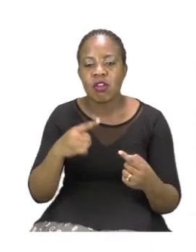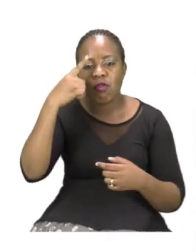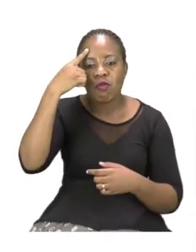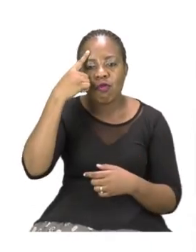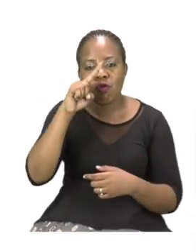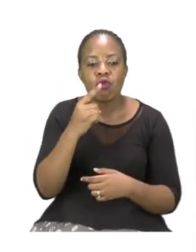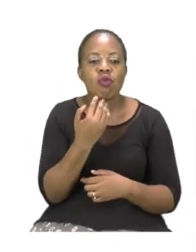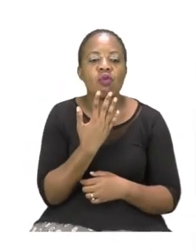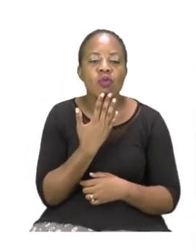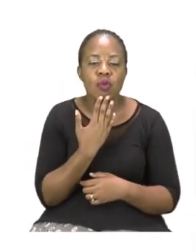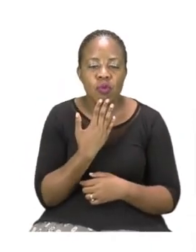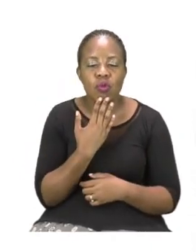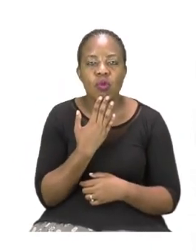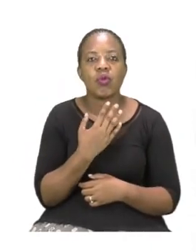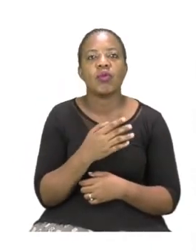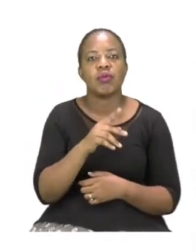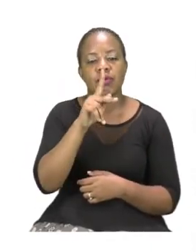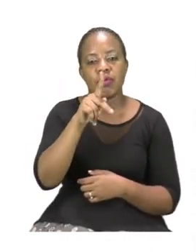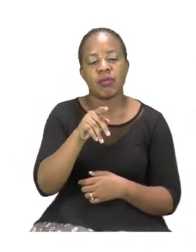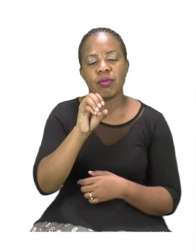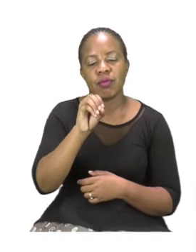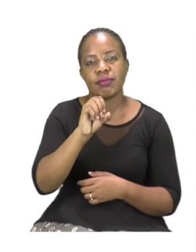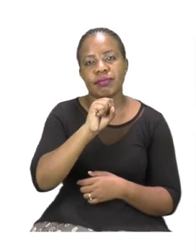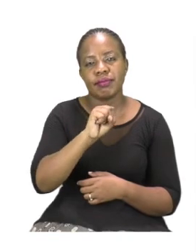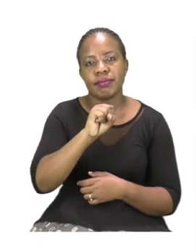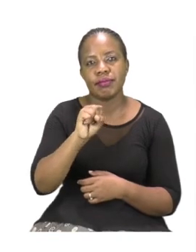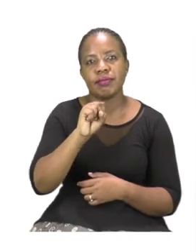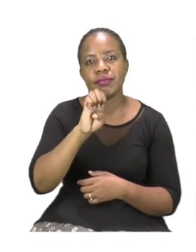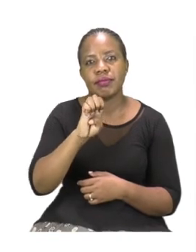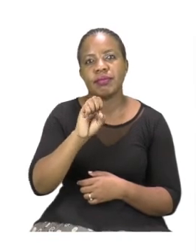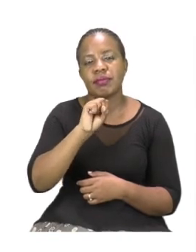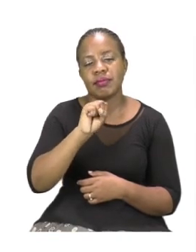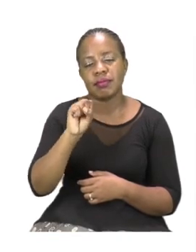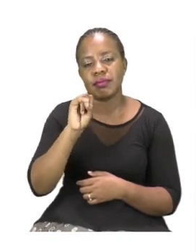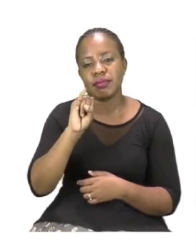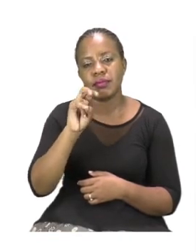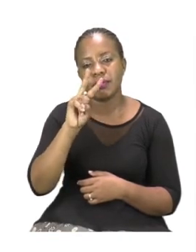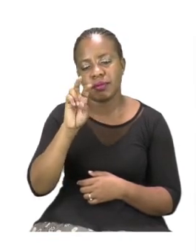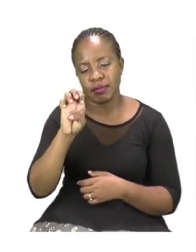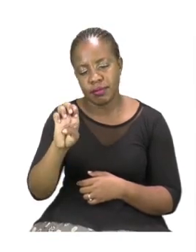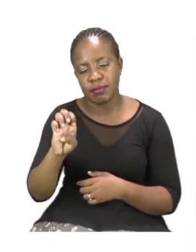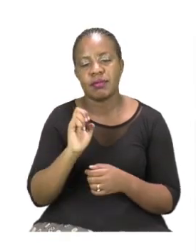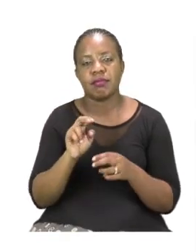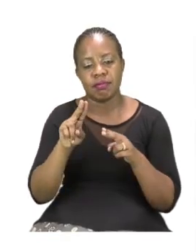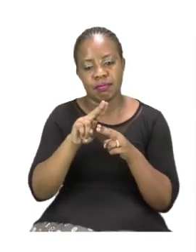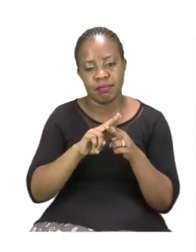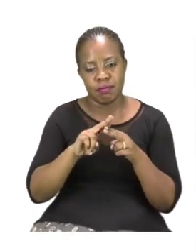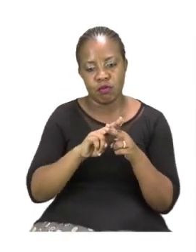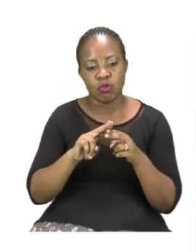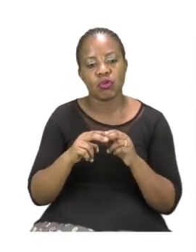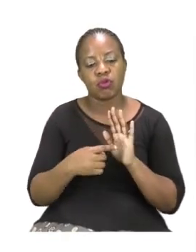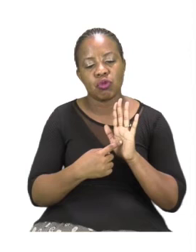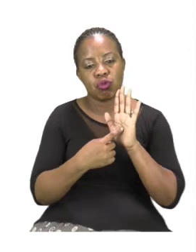someone? We use possessive pronouns. Now there are different types